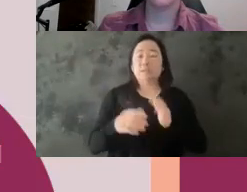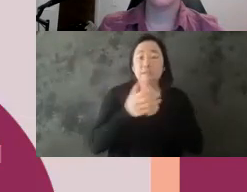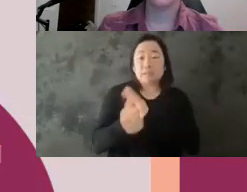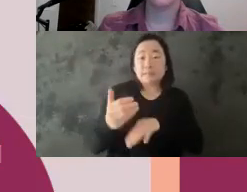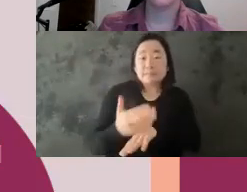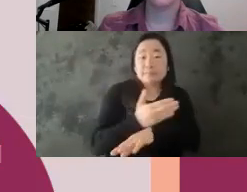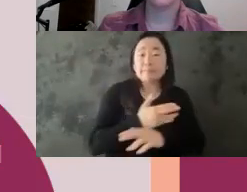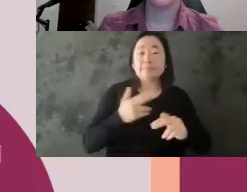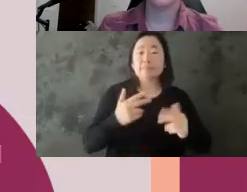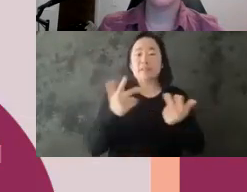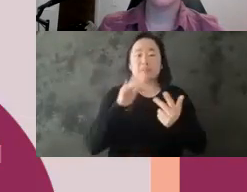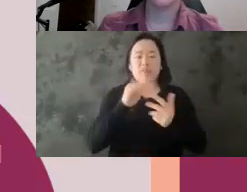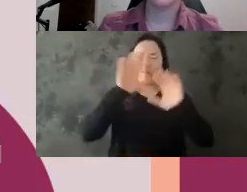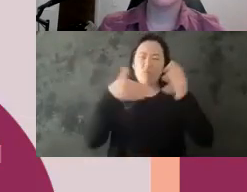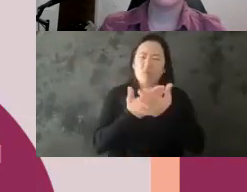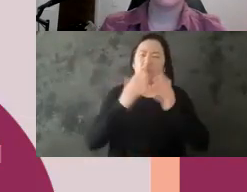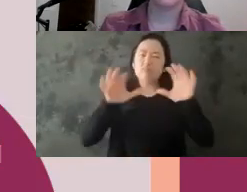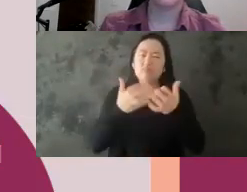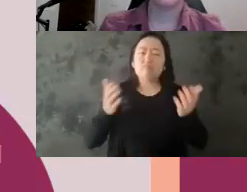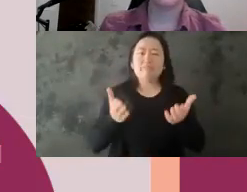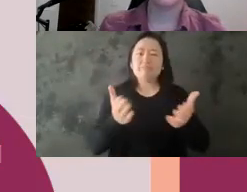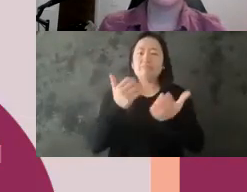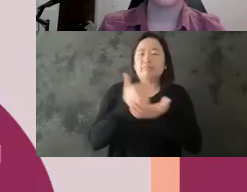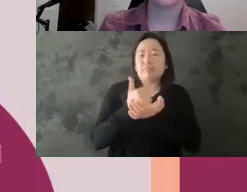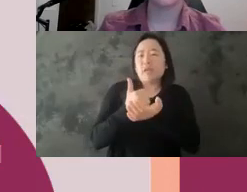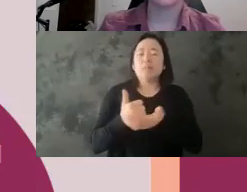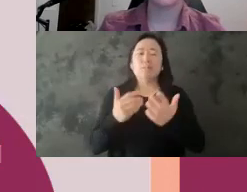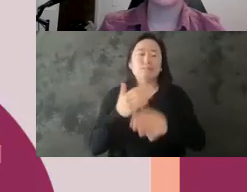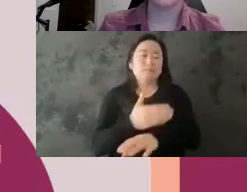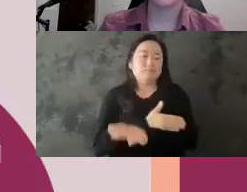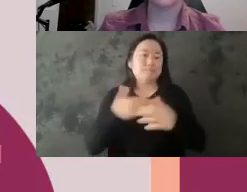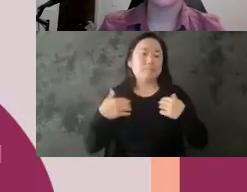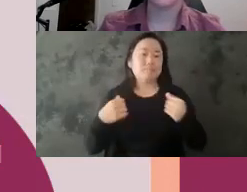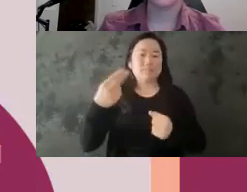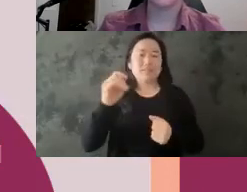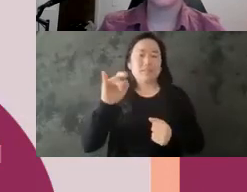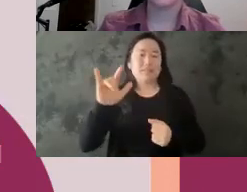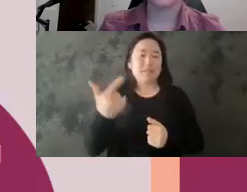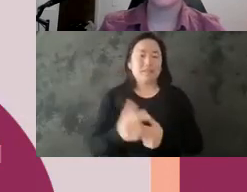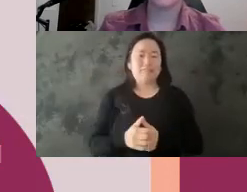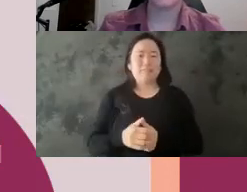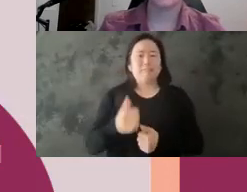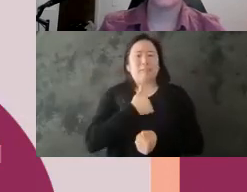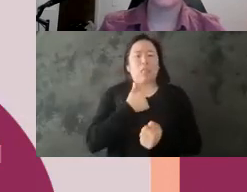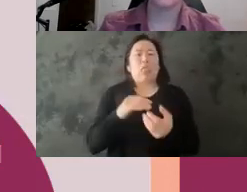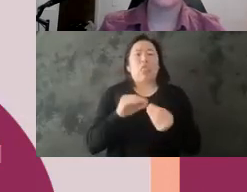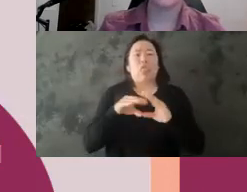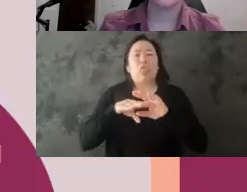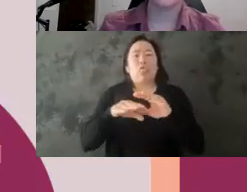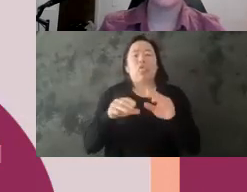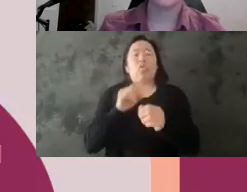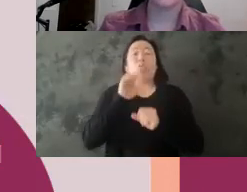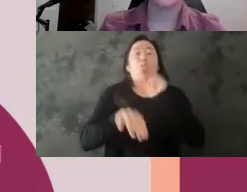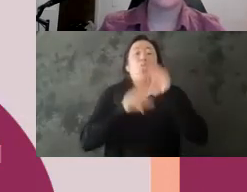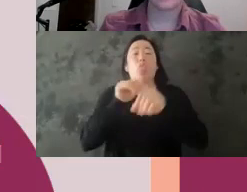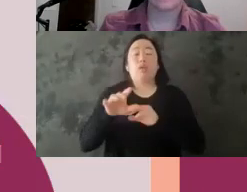promote healing. So that was a lot of kind of word vomit, so thank you. And people are talking